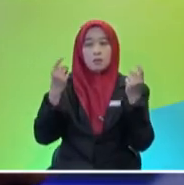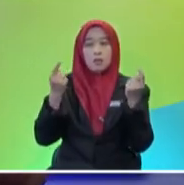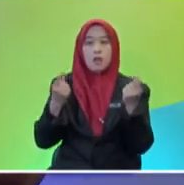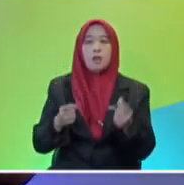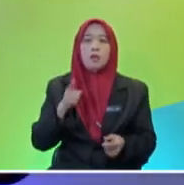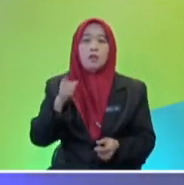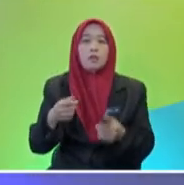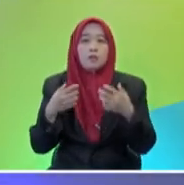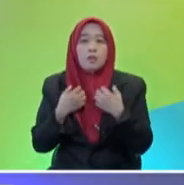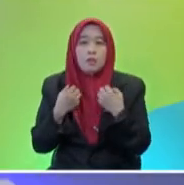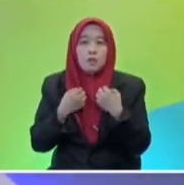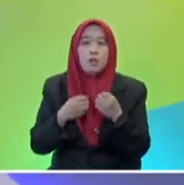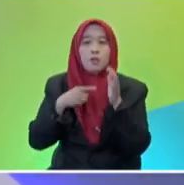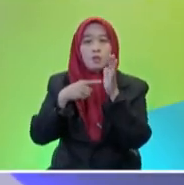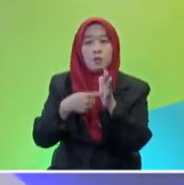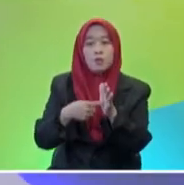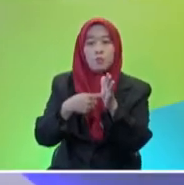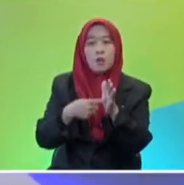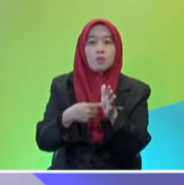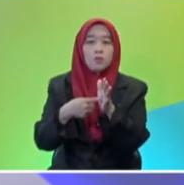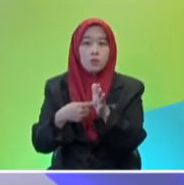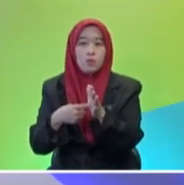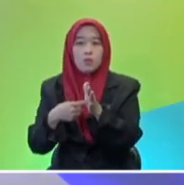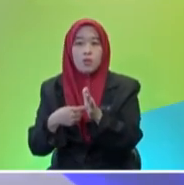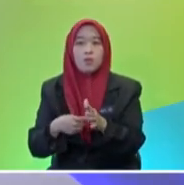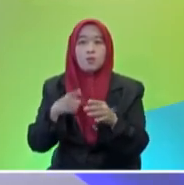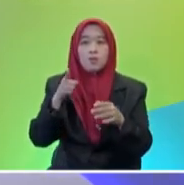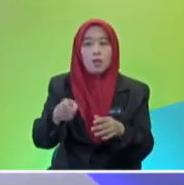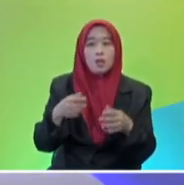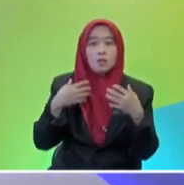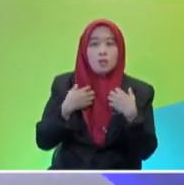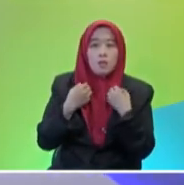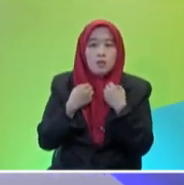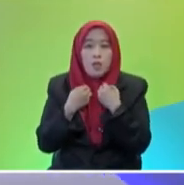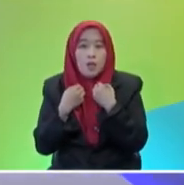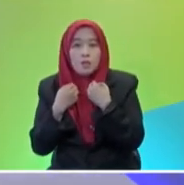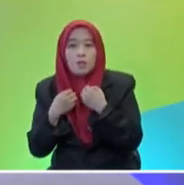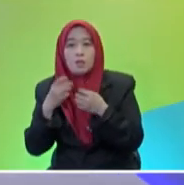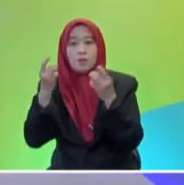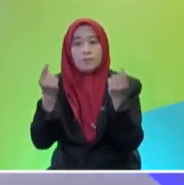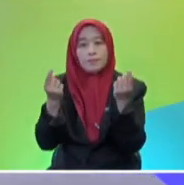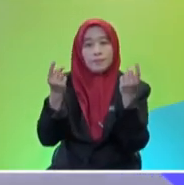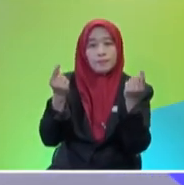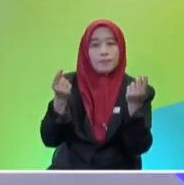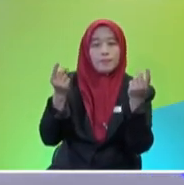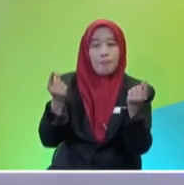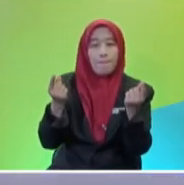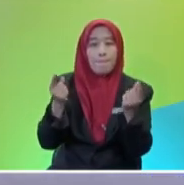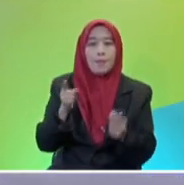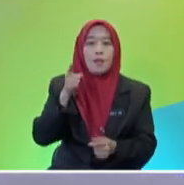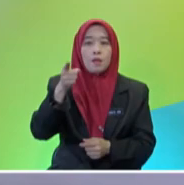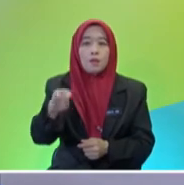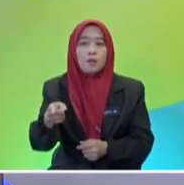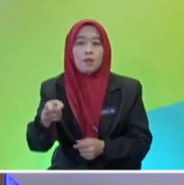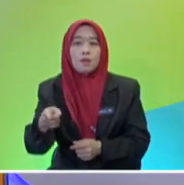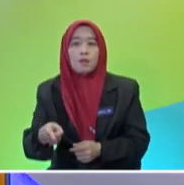If you're scared, scared, scared, and you want to show it. If you're scared, scared, scared, snap your fingers.